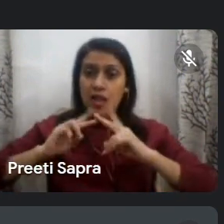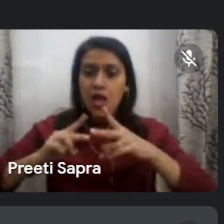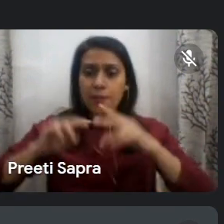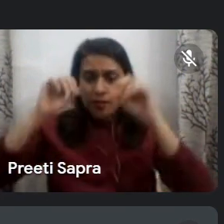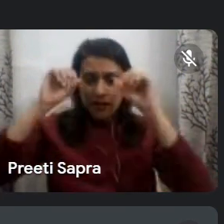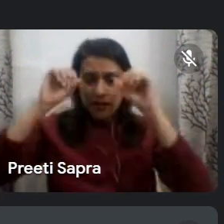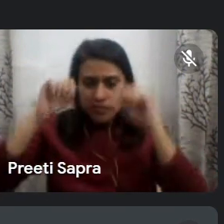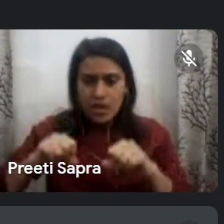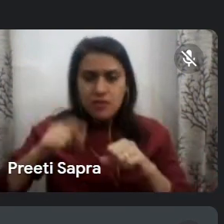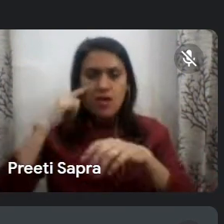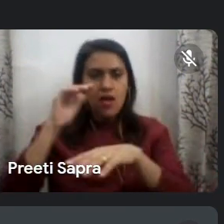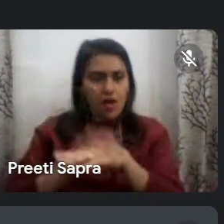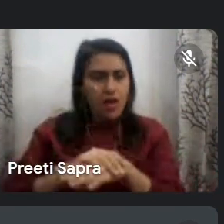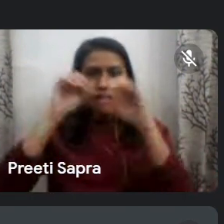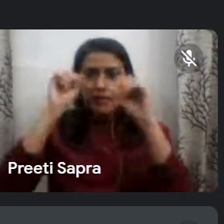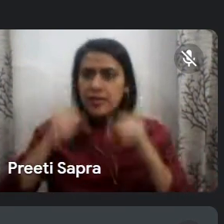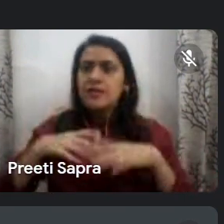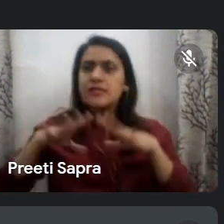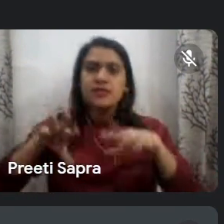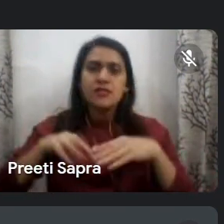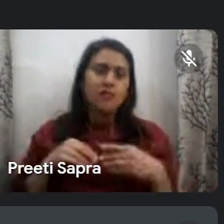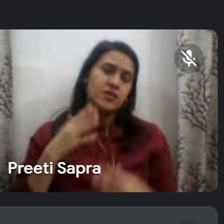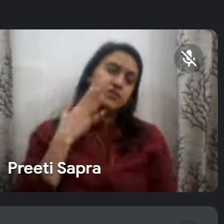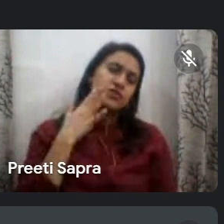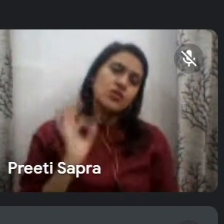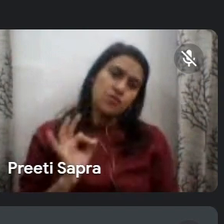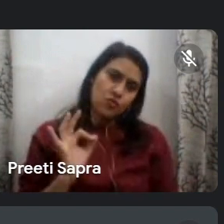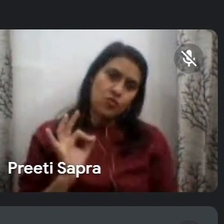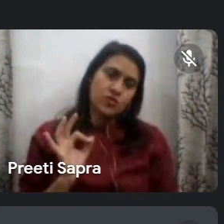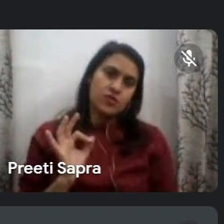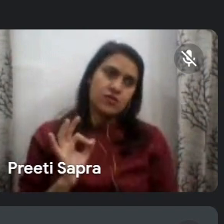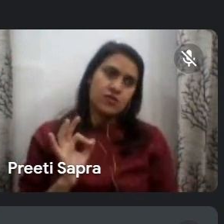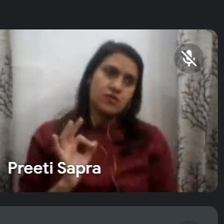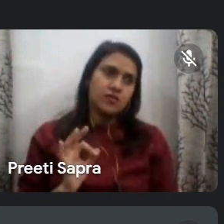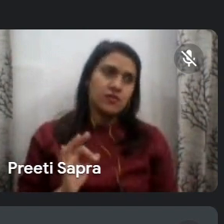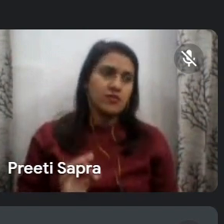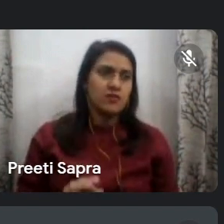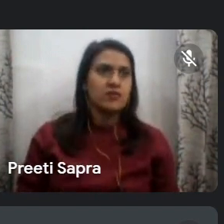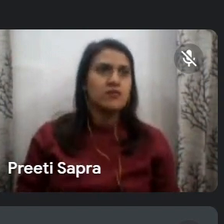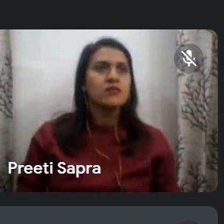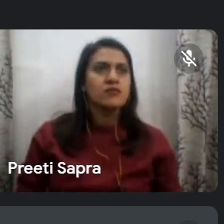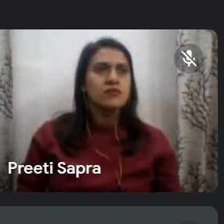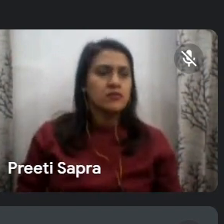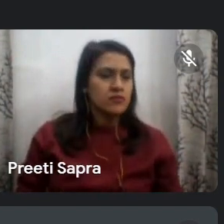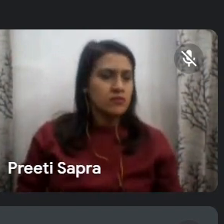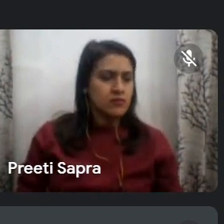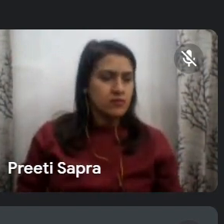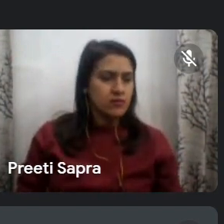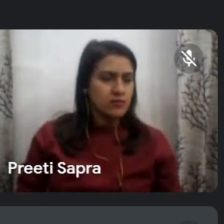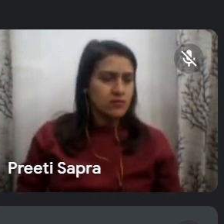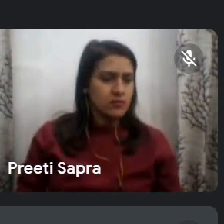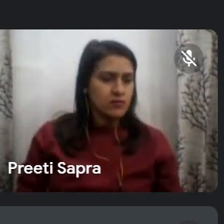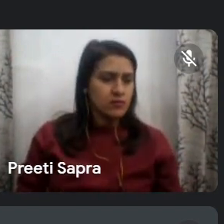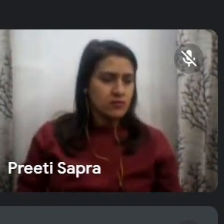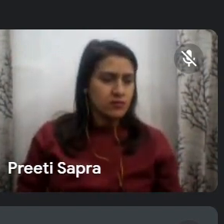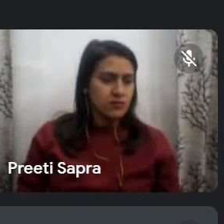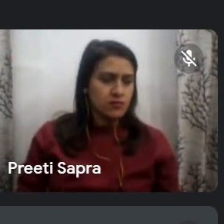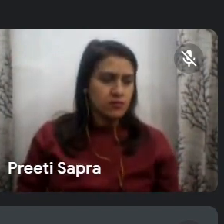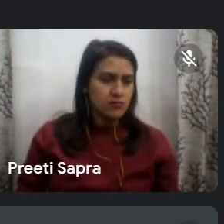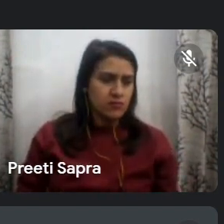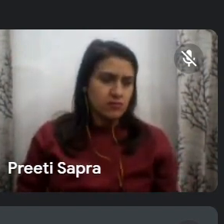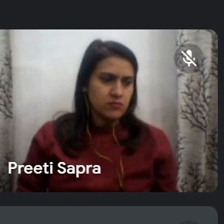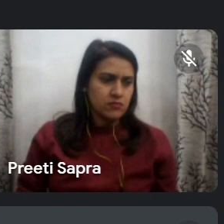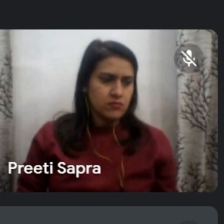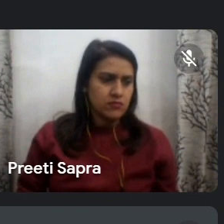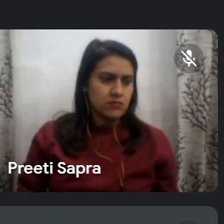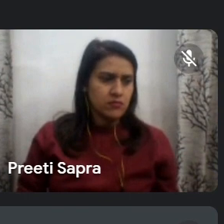acknowledgement we will reach acceptance and a harmony as well. But acknowledging that the kid is having a